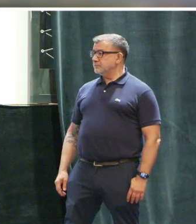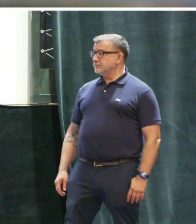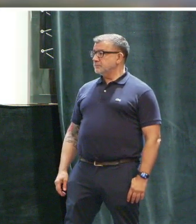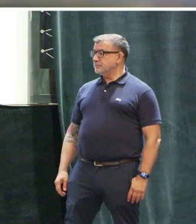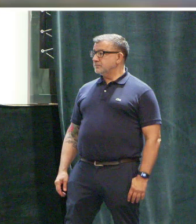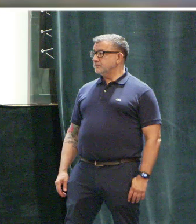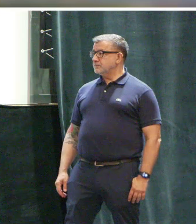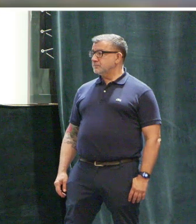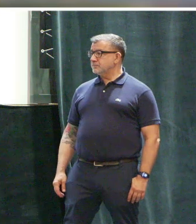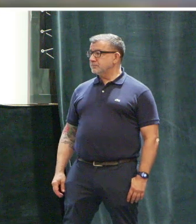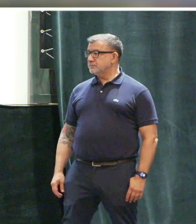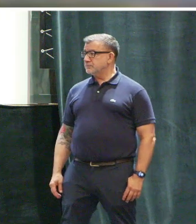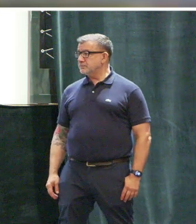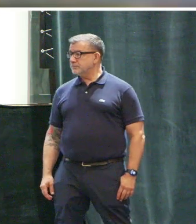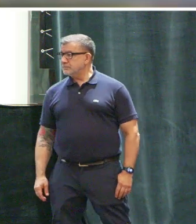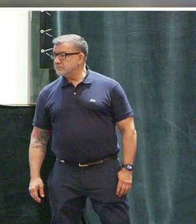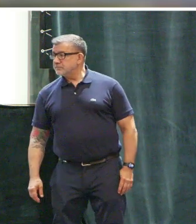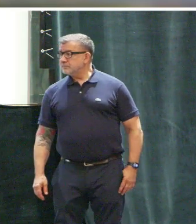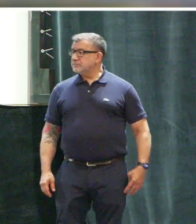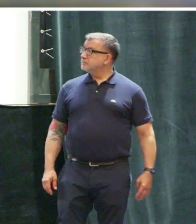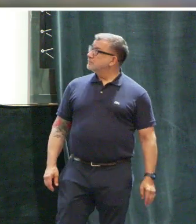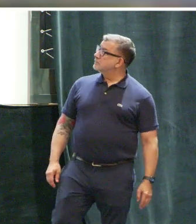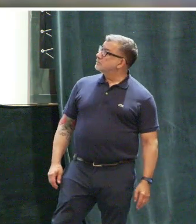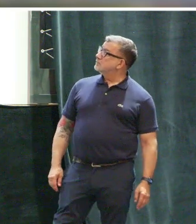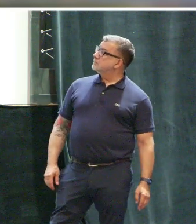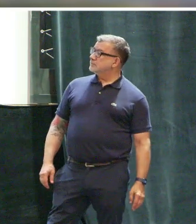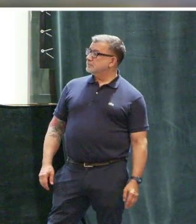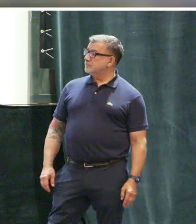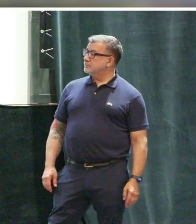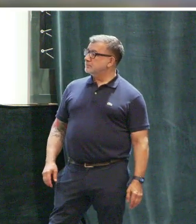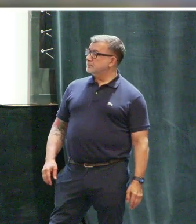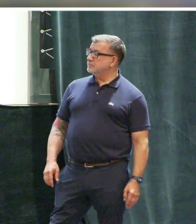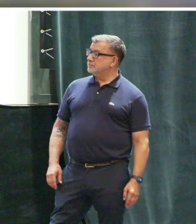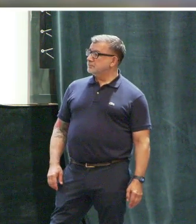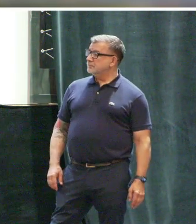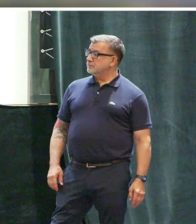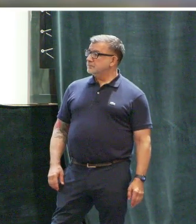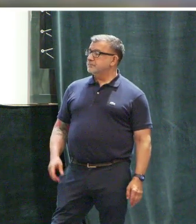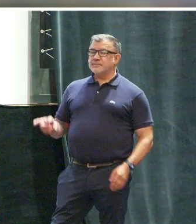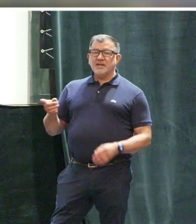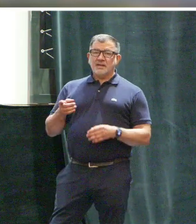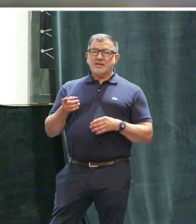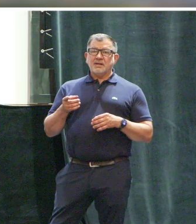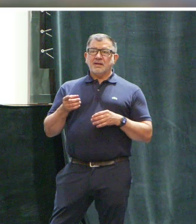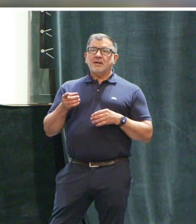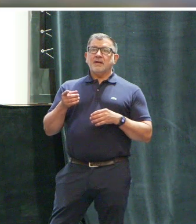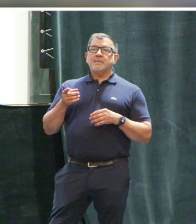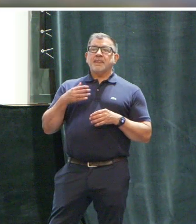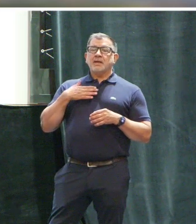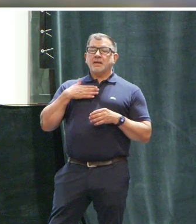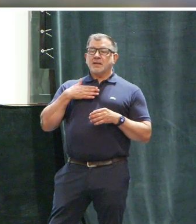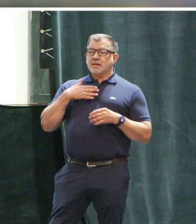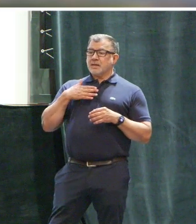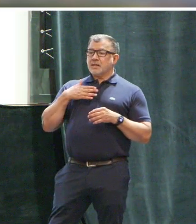So I have here, this is handy because we can give you a piece of information. Please make available